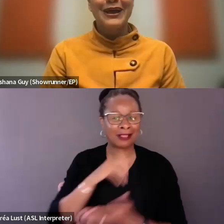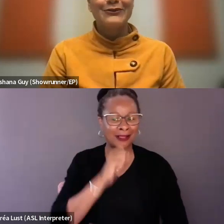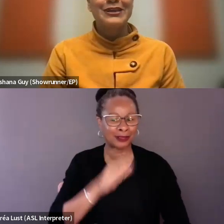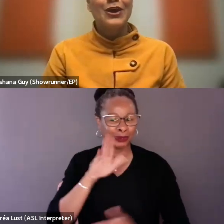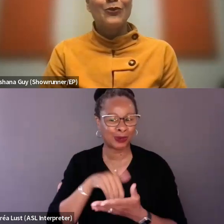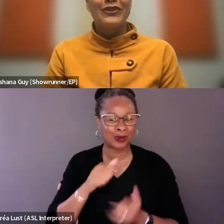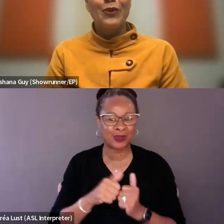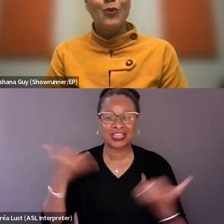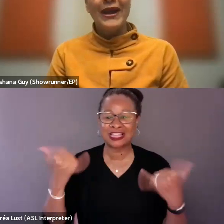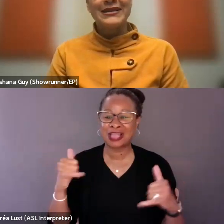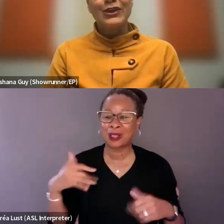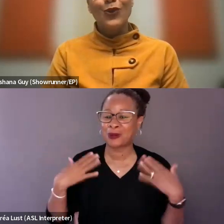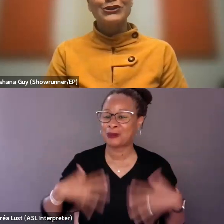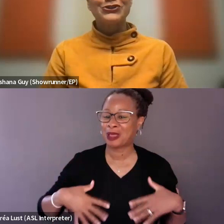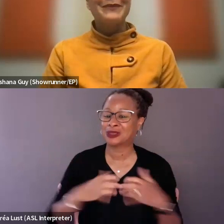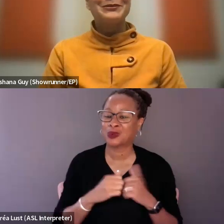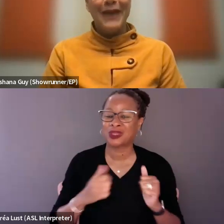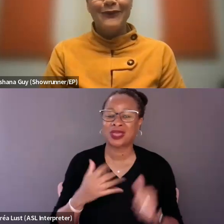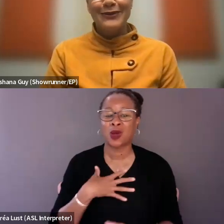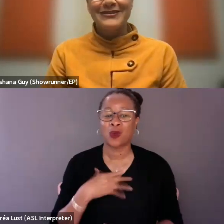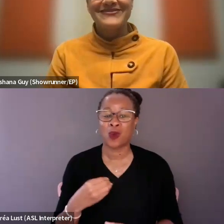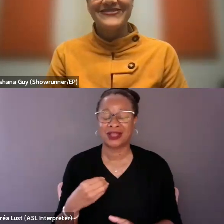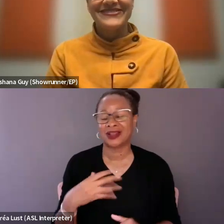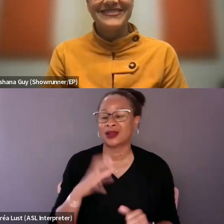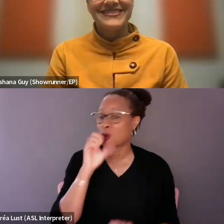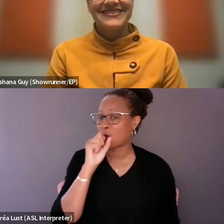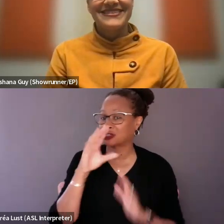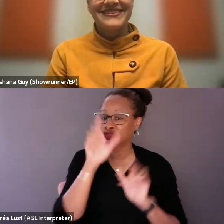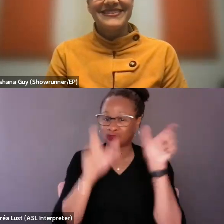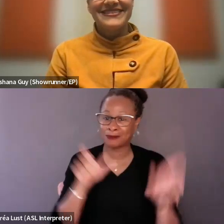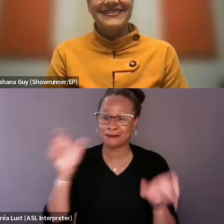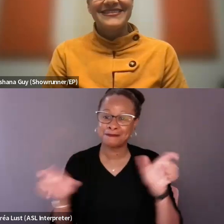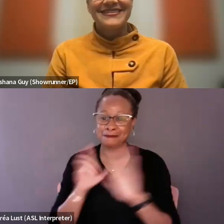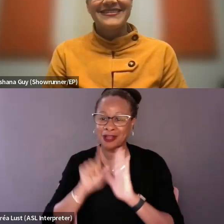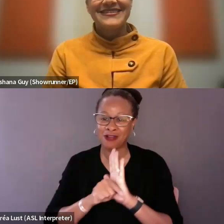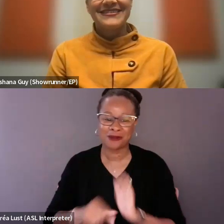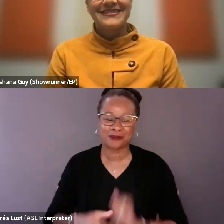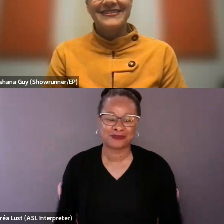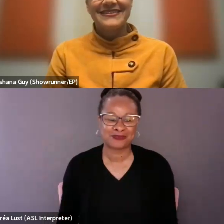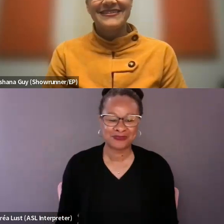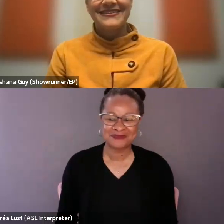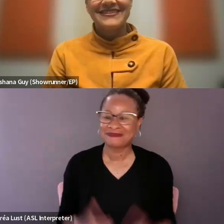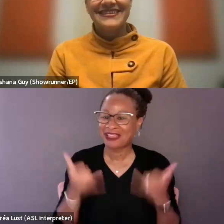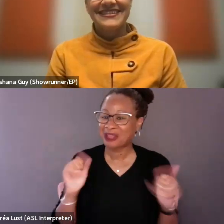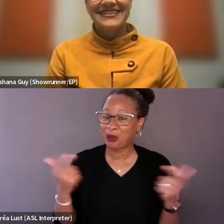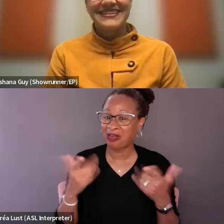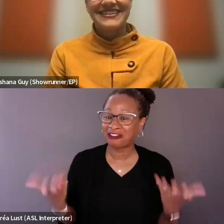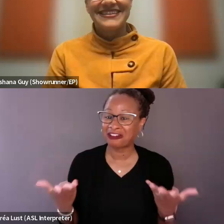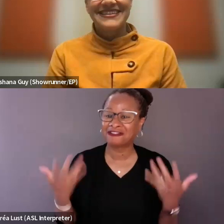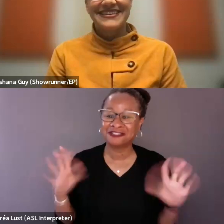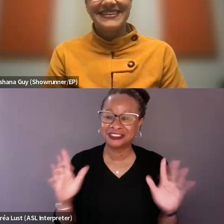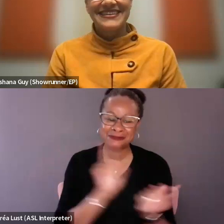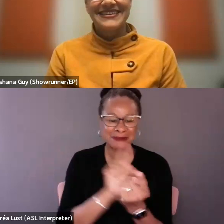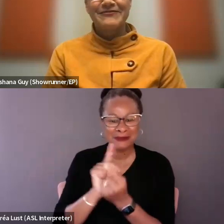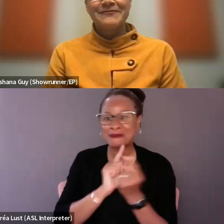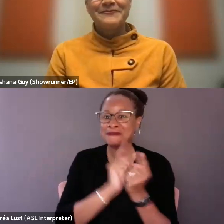yellow blouse with a white and orange striped background. Well, now that we're all here, now that we've all met each